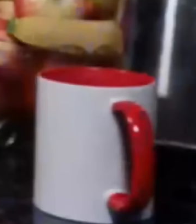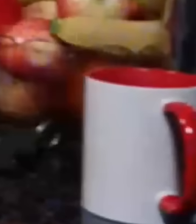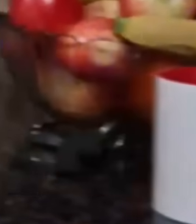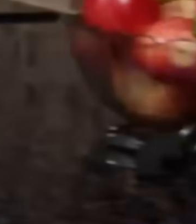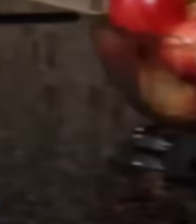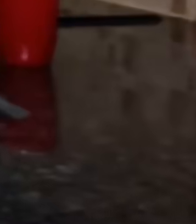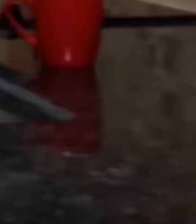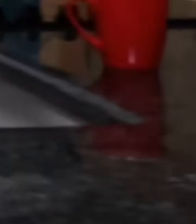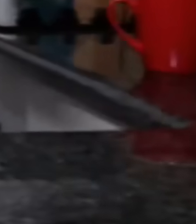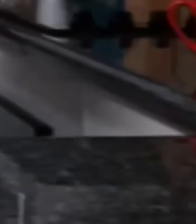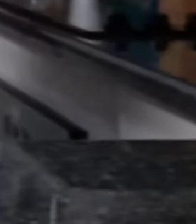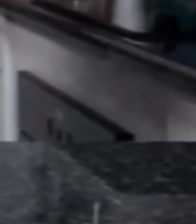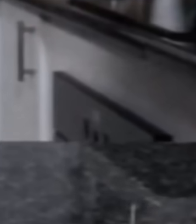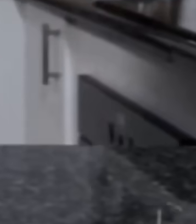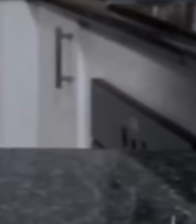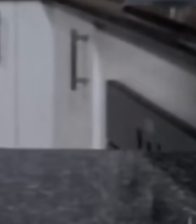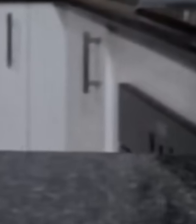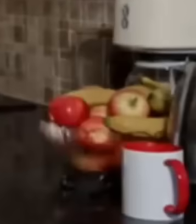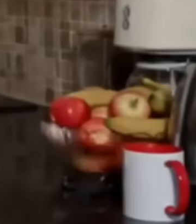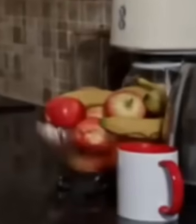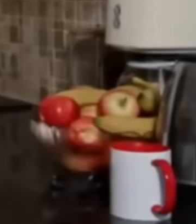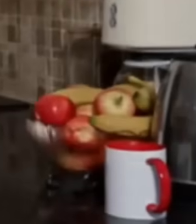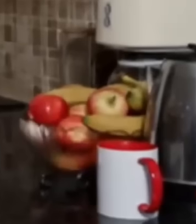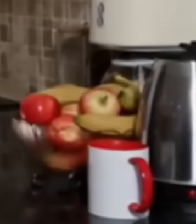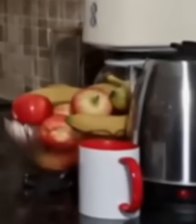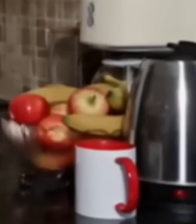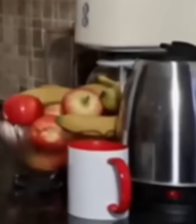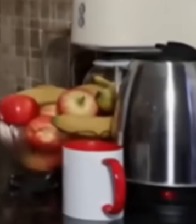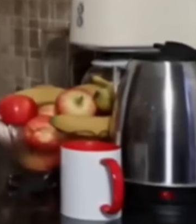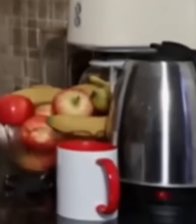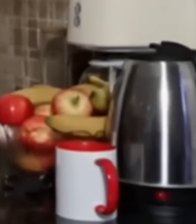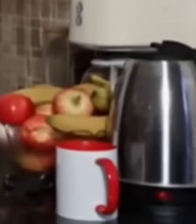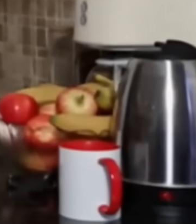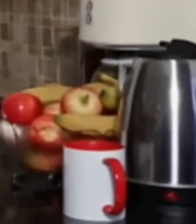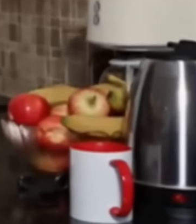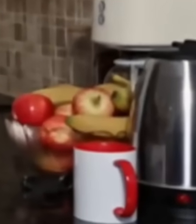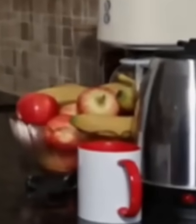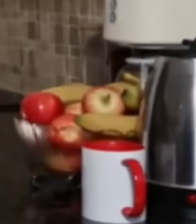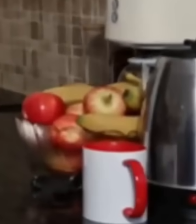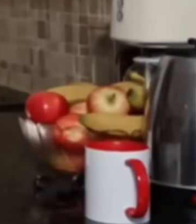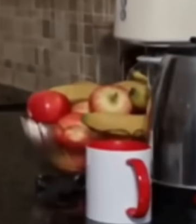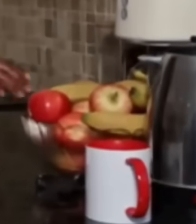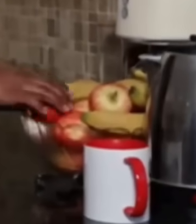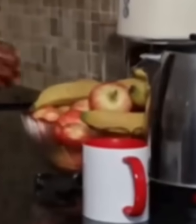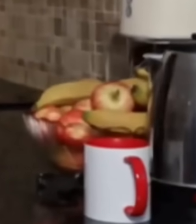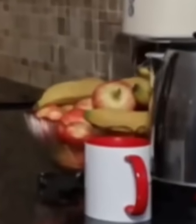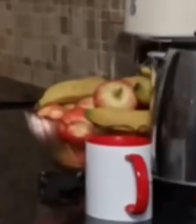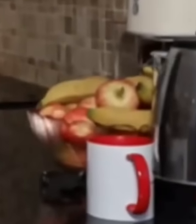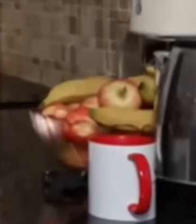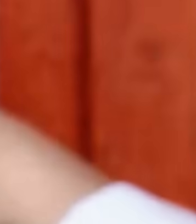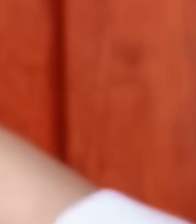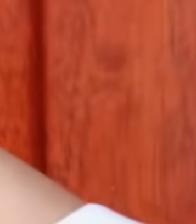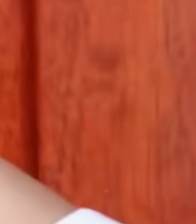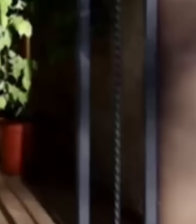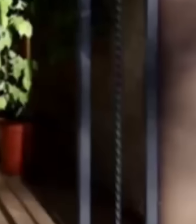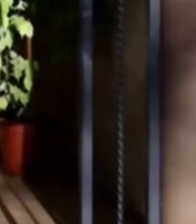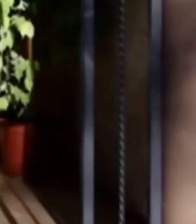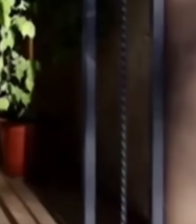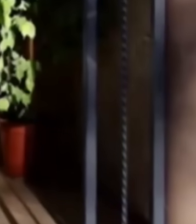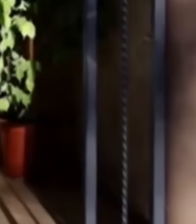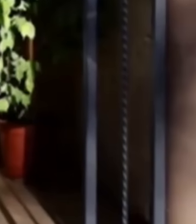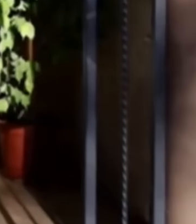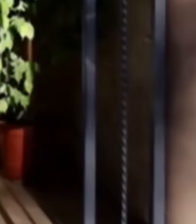And a very good morning to the viewers. It is another beautiful. Before the world wakes, they are already in motion, ready to tell